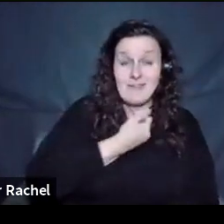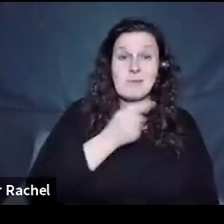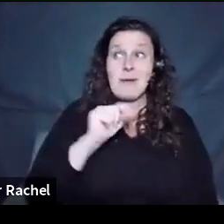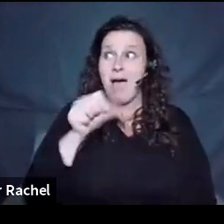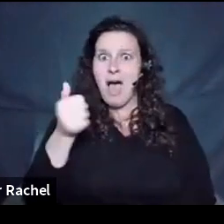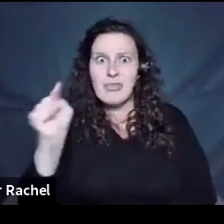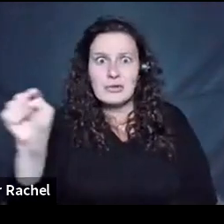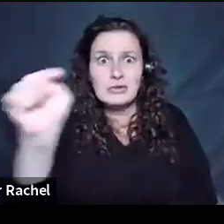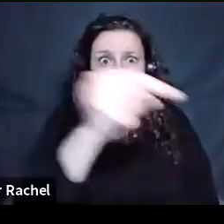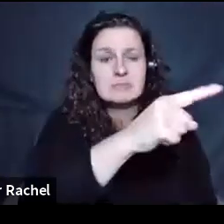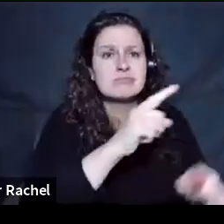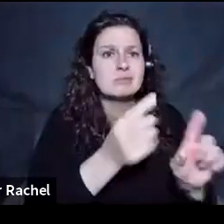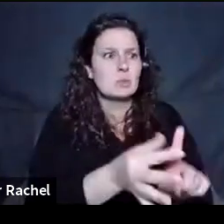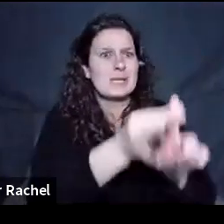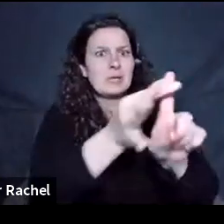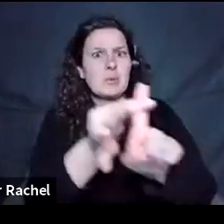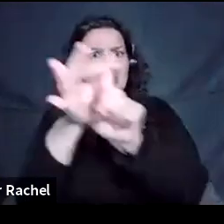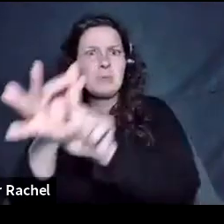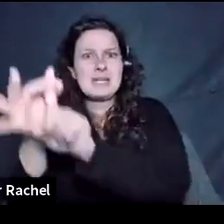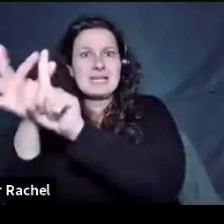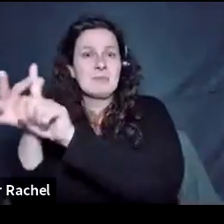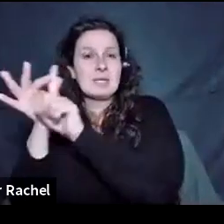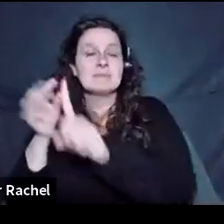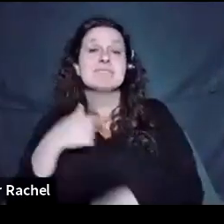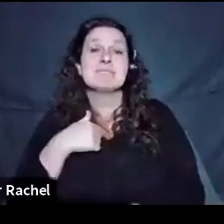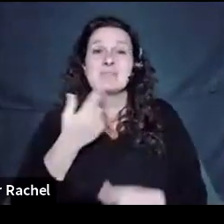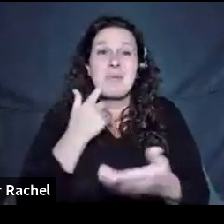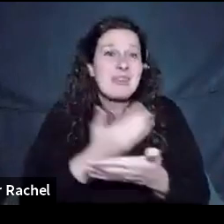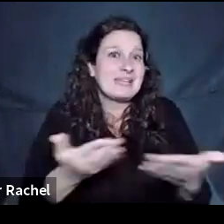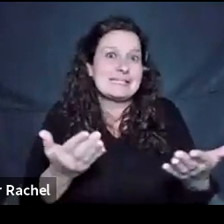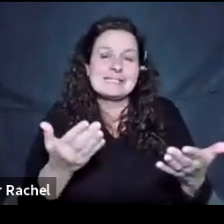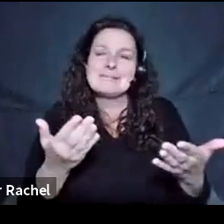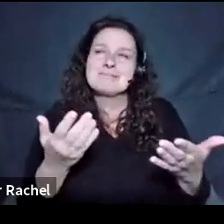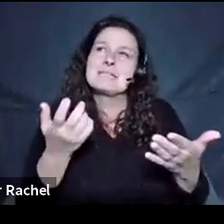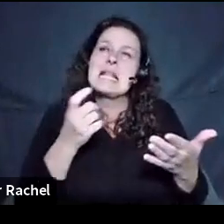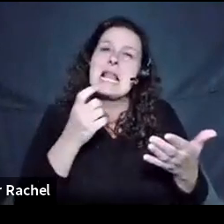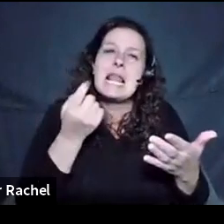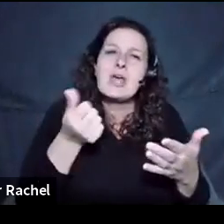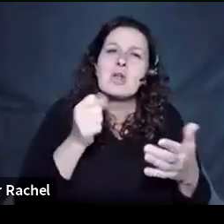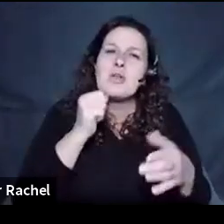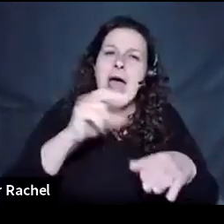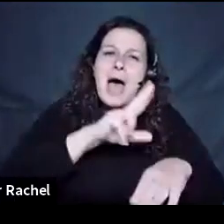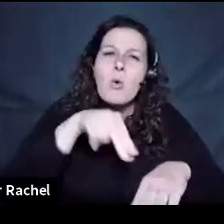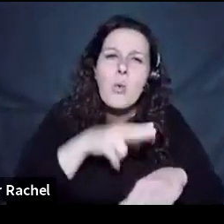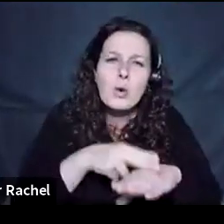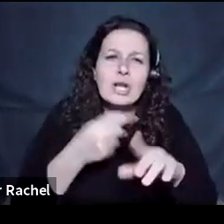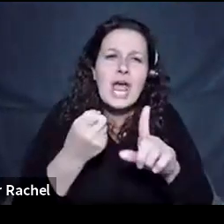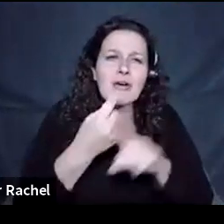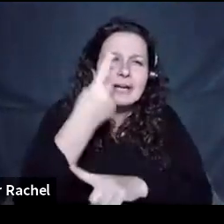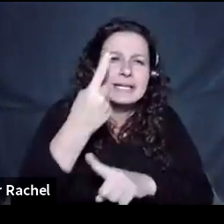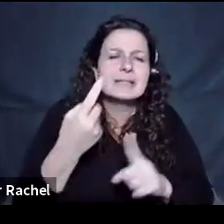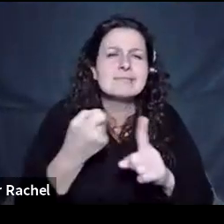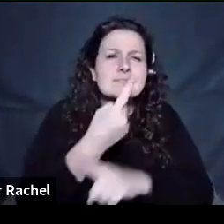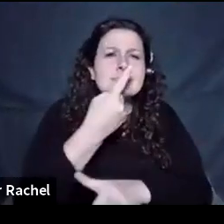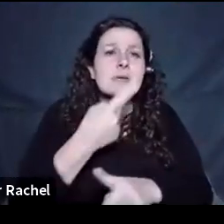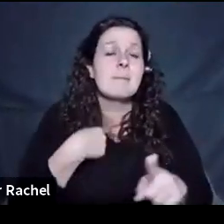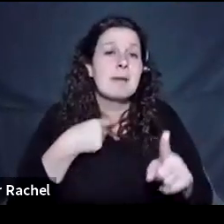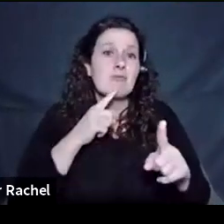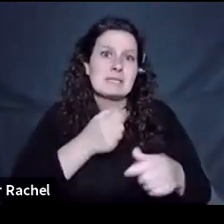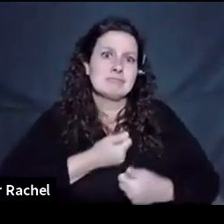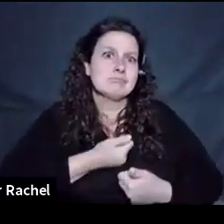there. And it's just things that are just kind of come out of the ordinary, but come as very expressive towards